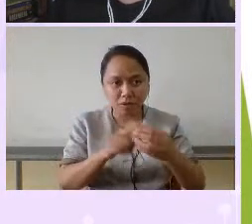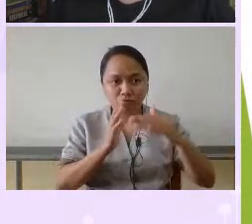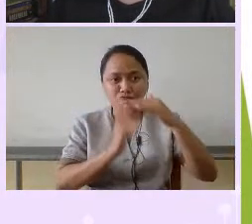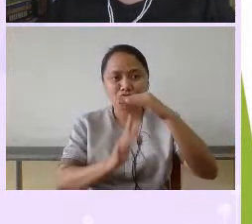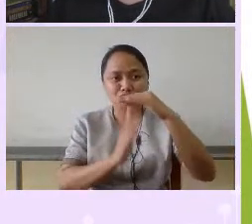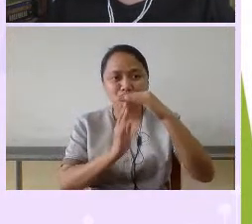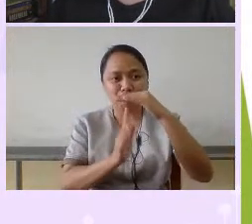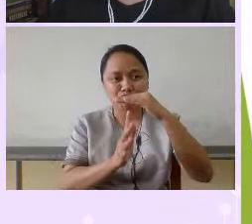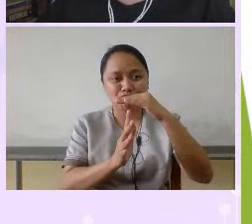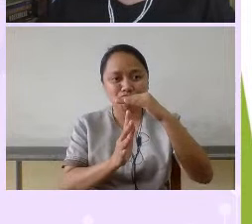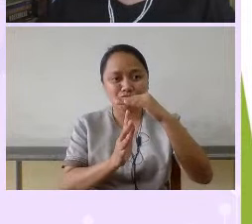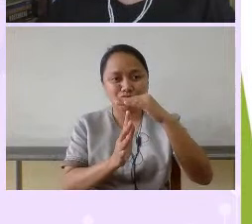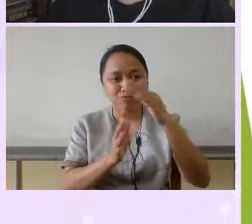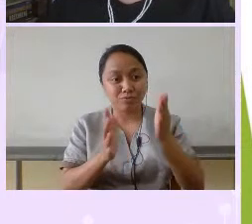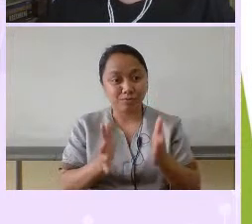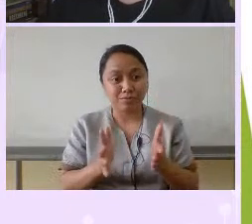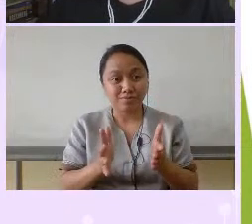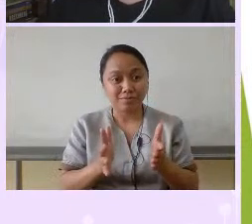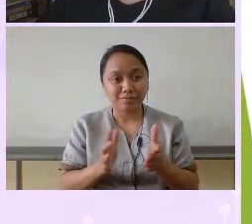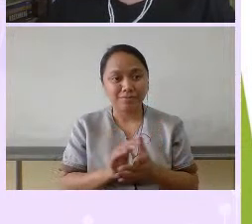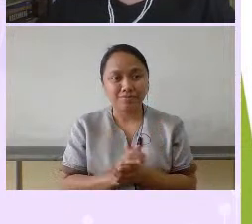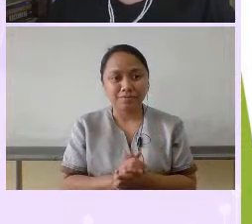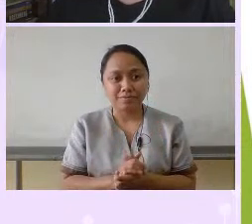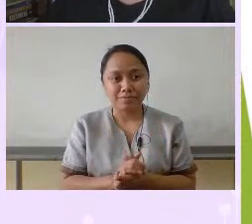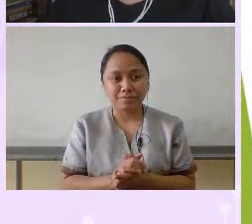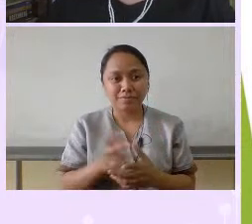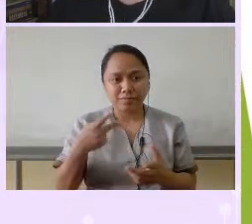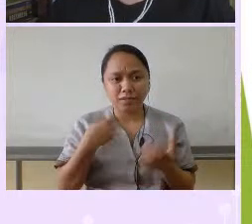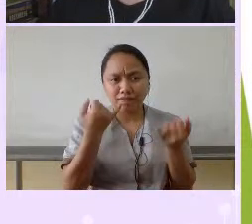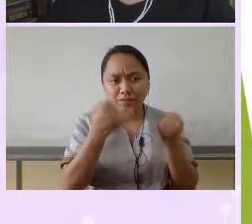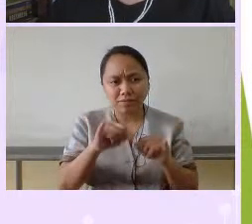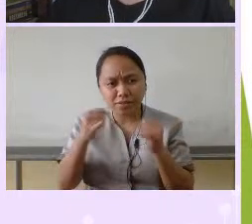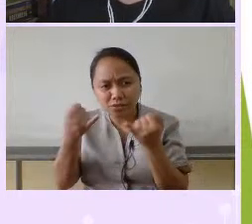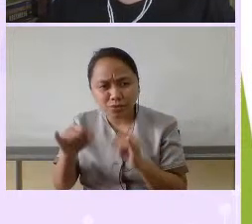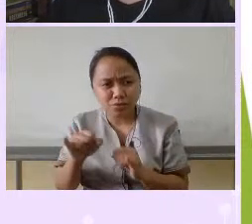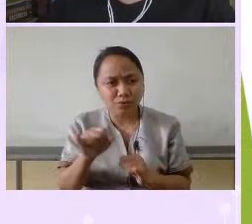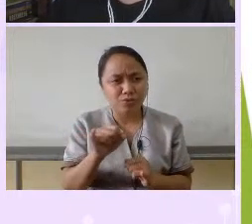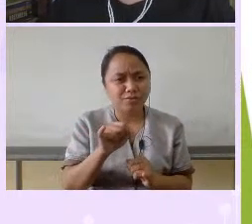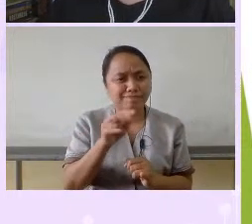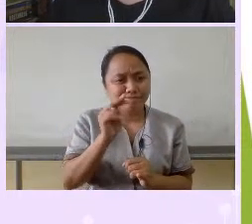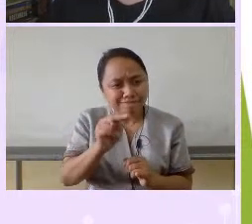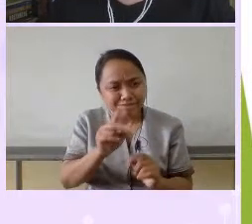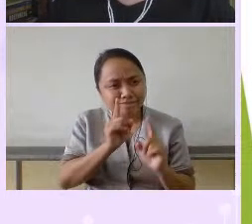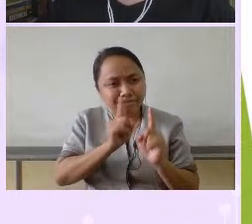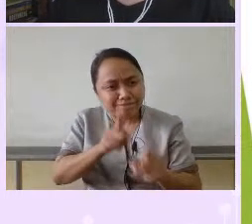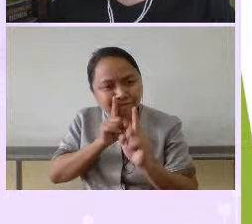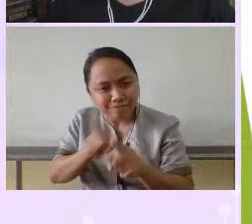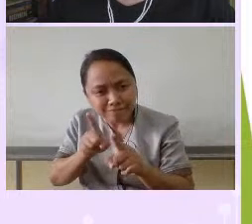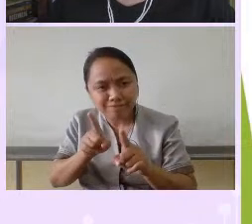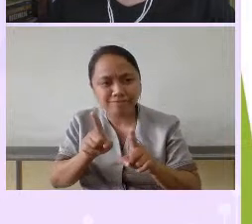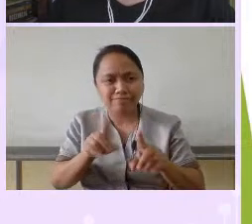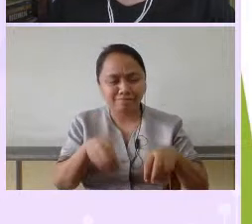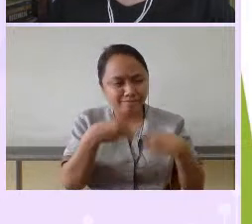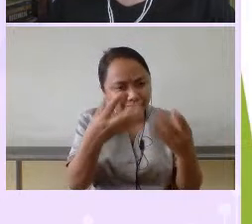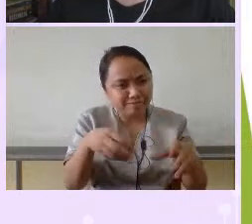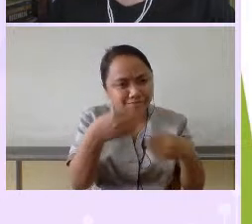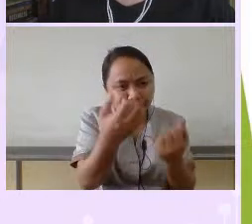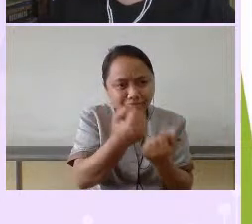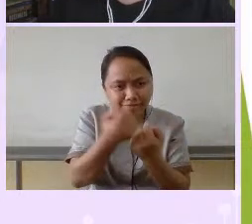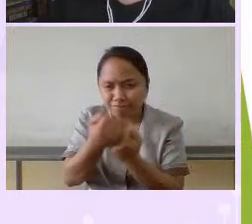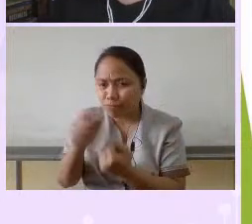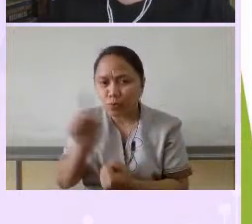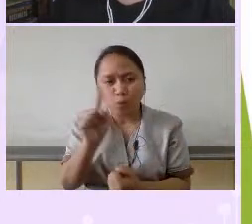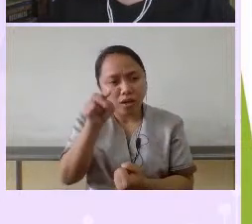mga client-focused issues na bibigyan natin din ng katugunan ang kanilang mga